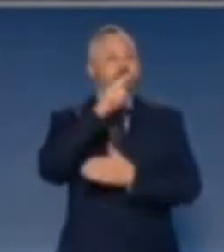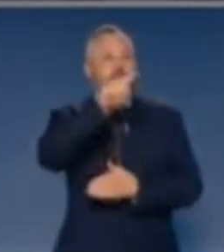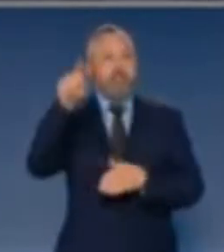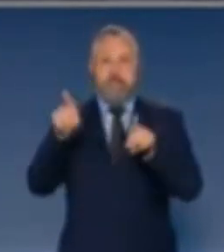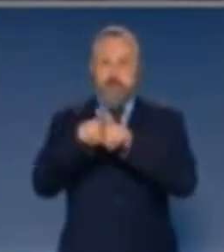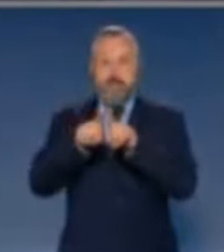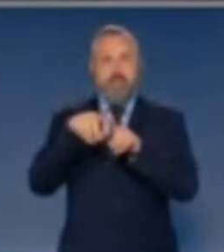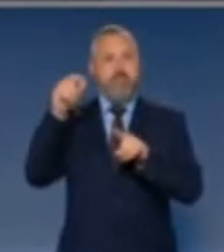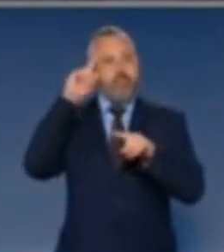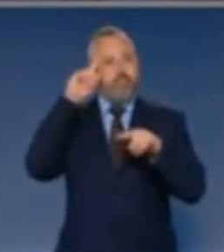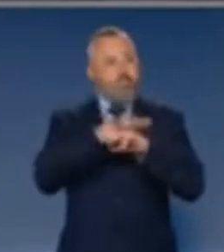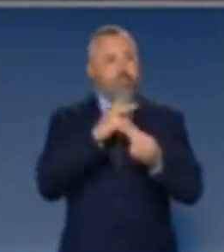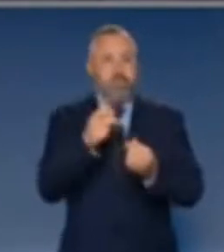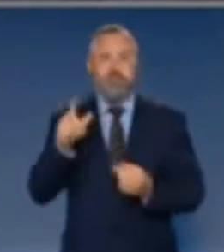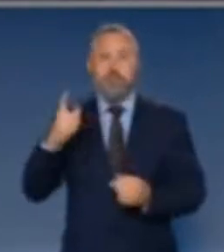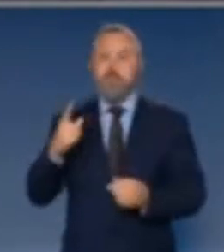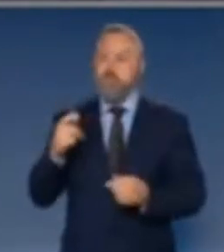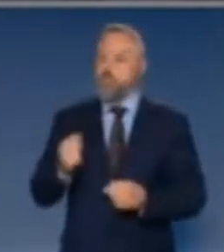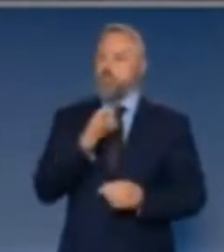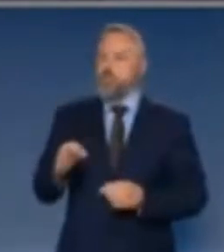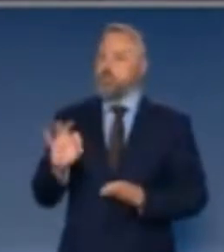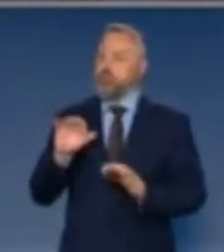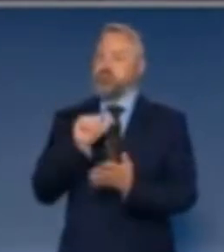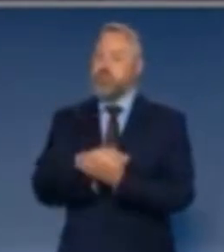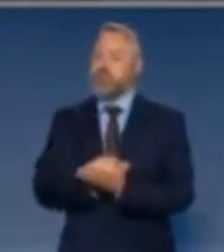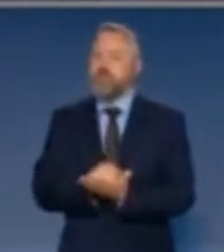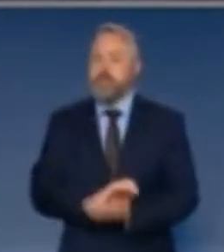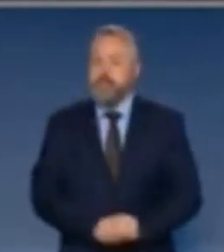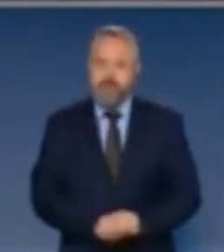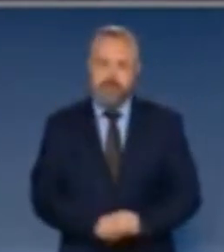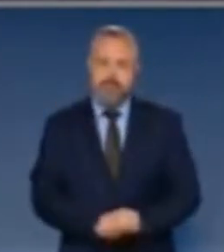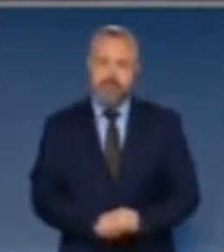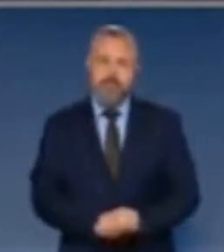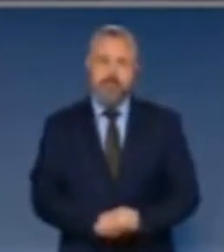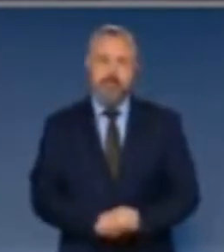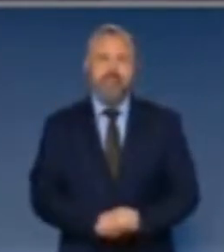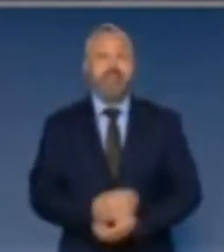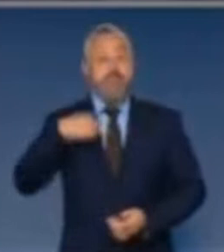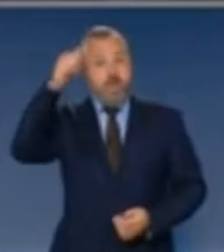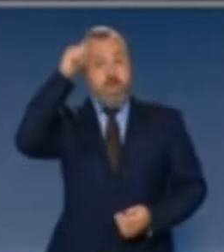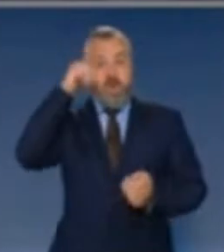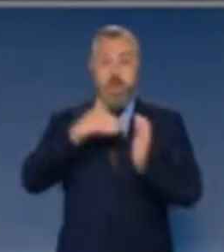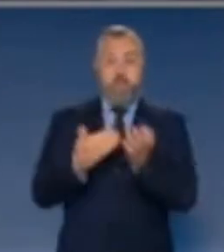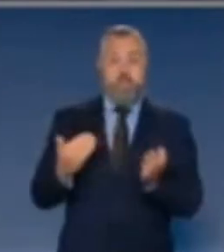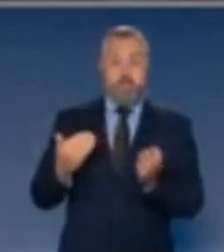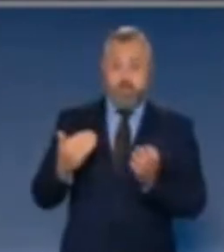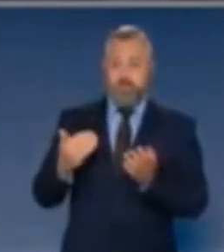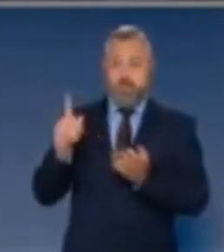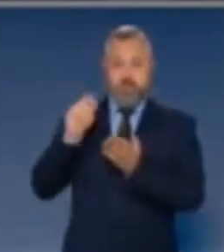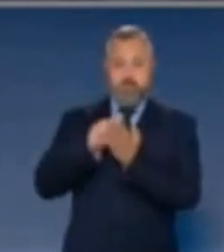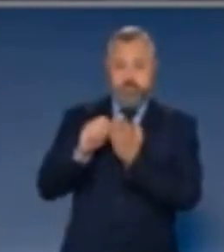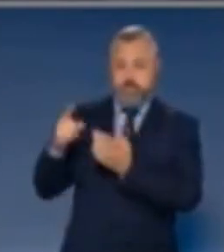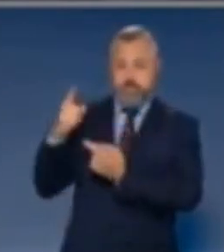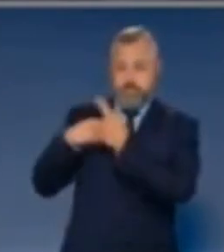unacceptable action. As we now know, contrary to the advice given in writing as well as verbally by the